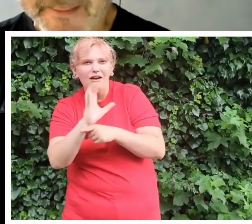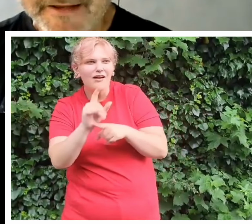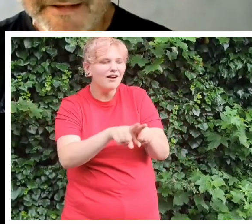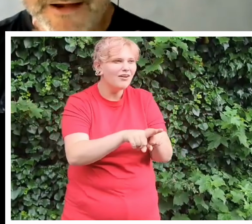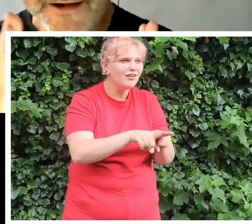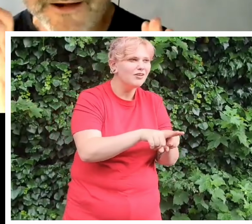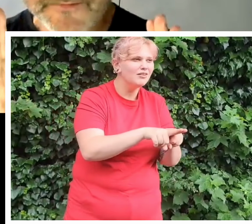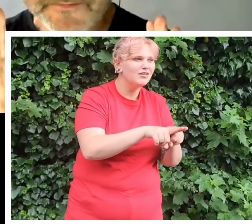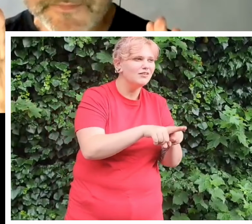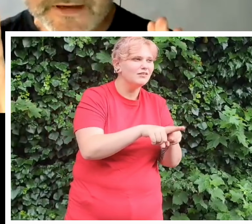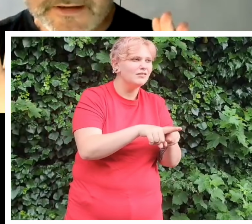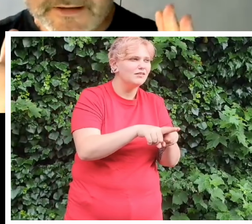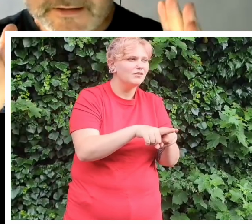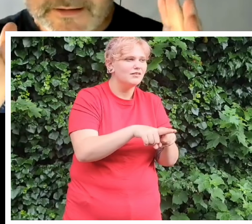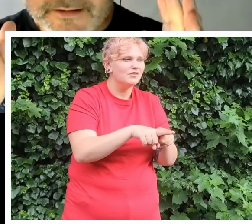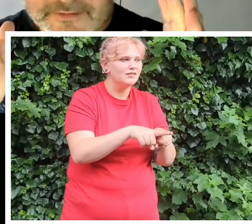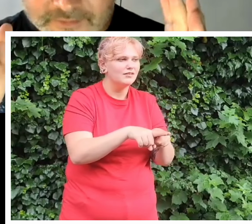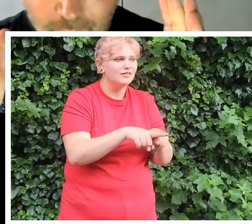well.